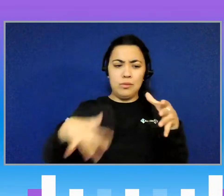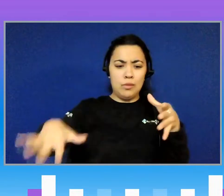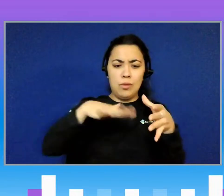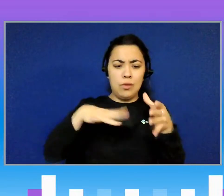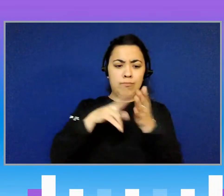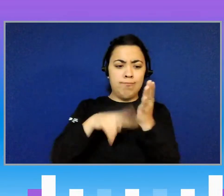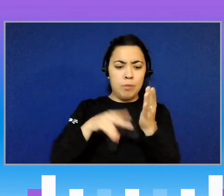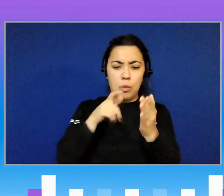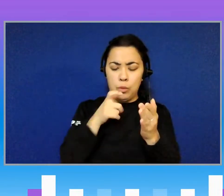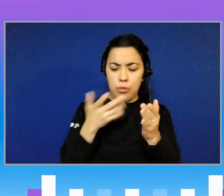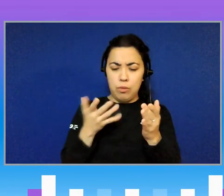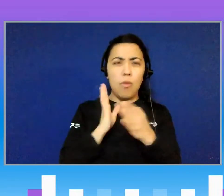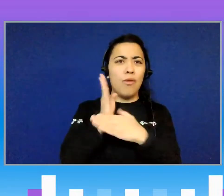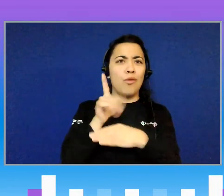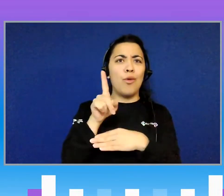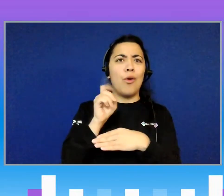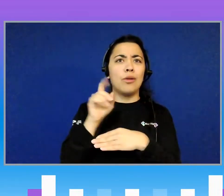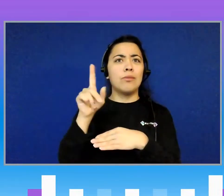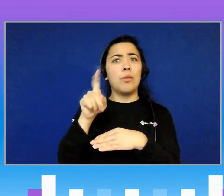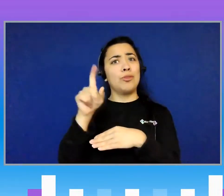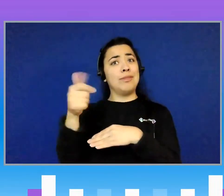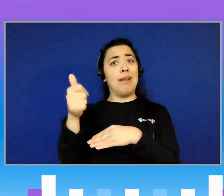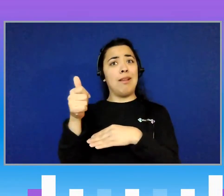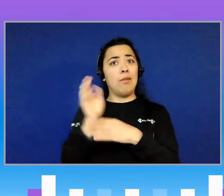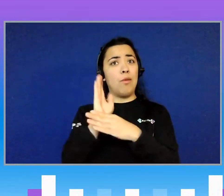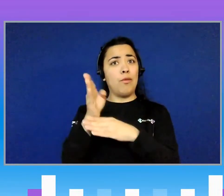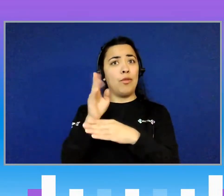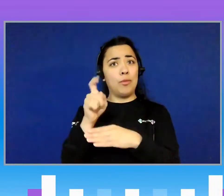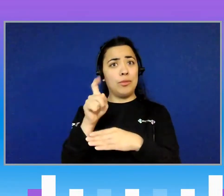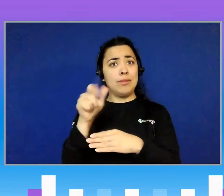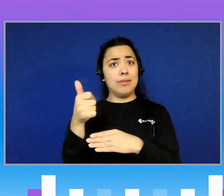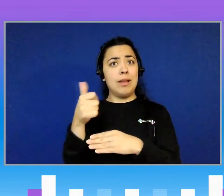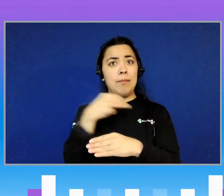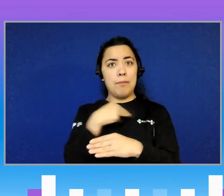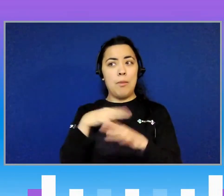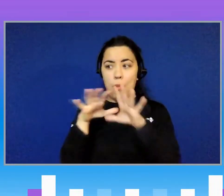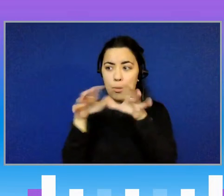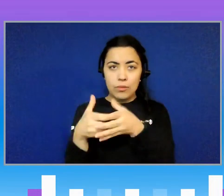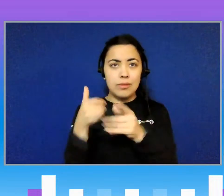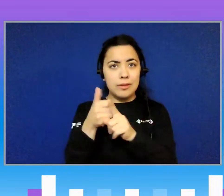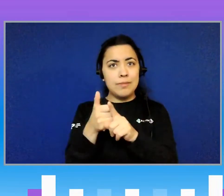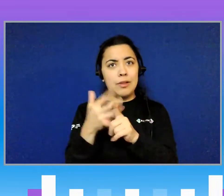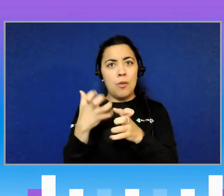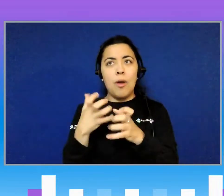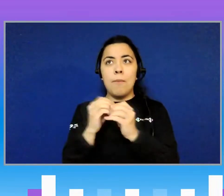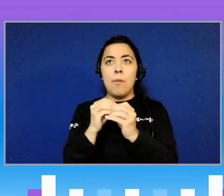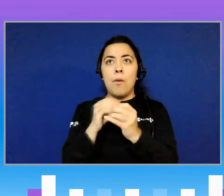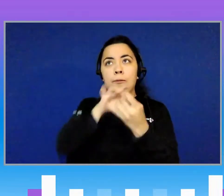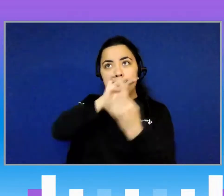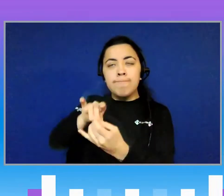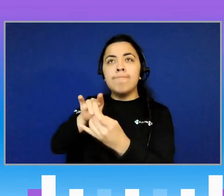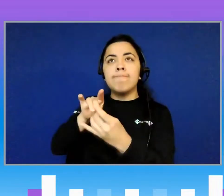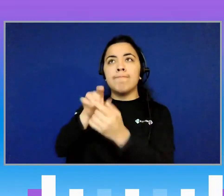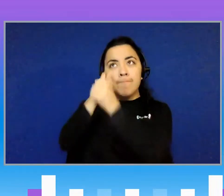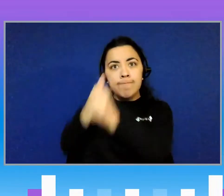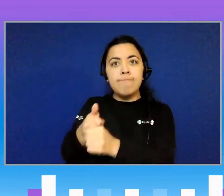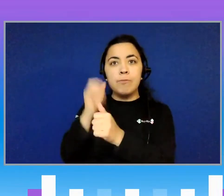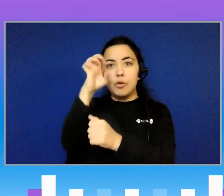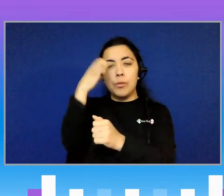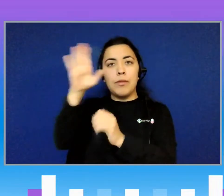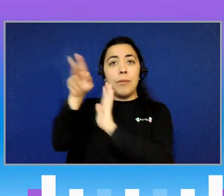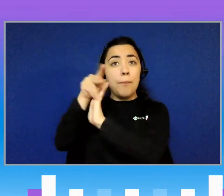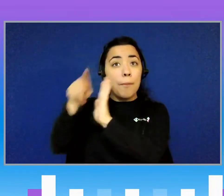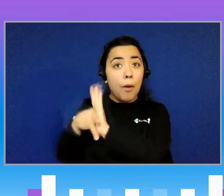110 member organizations, to really build their capacity around European policies and how they